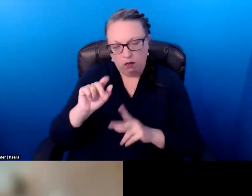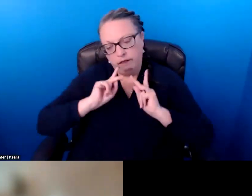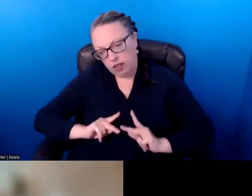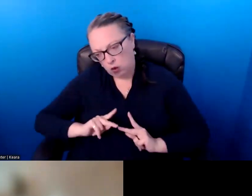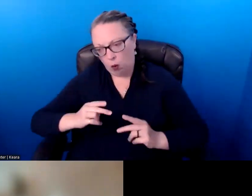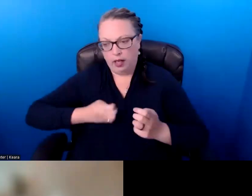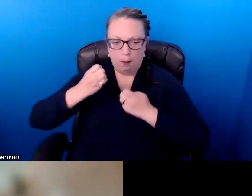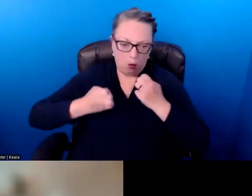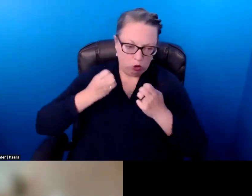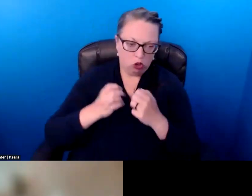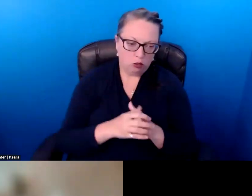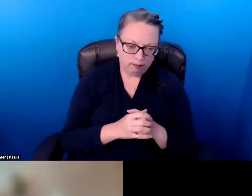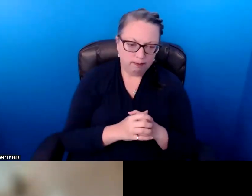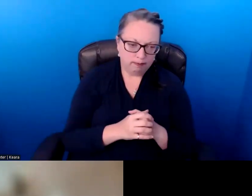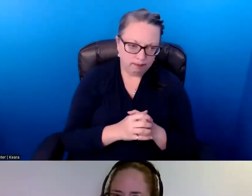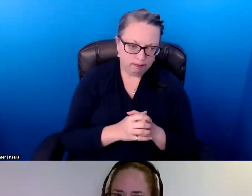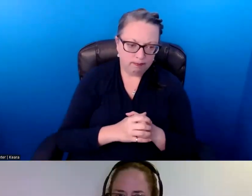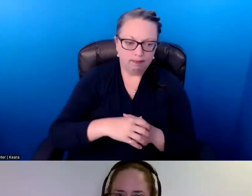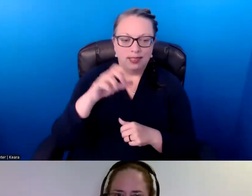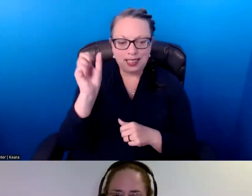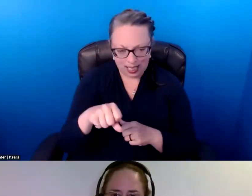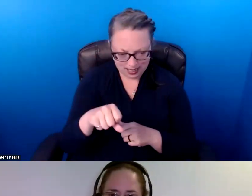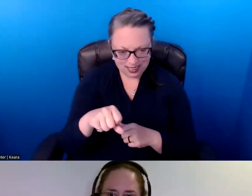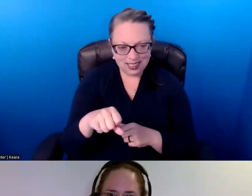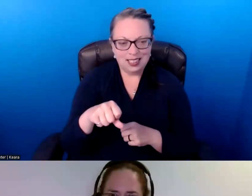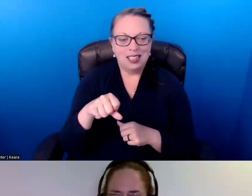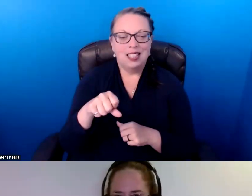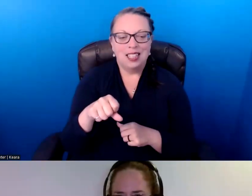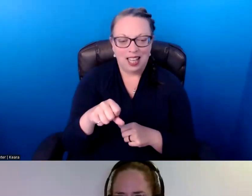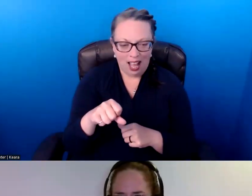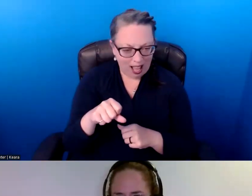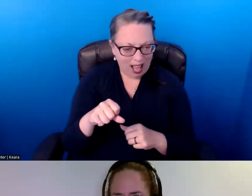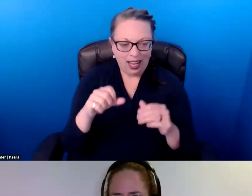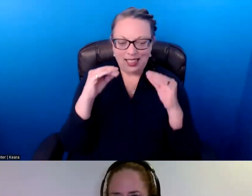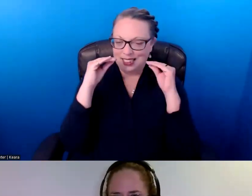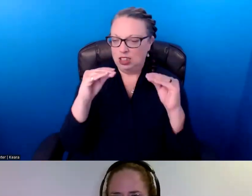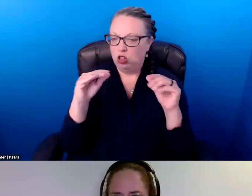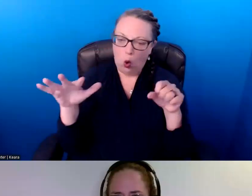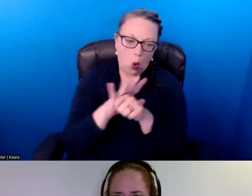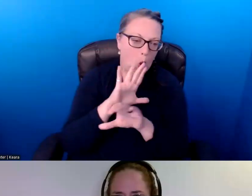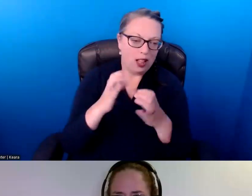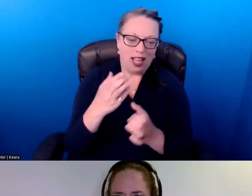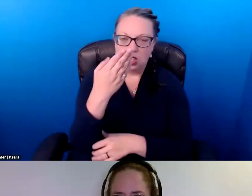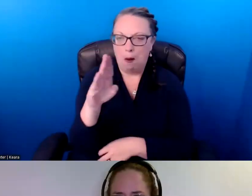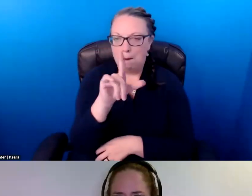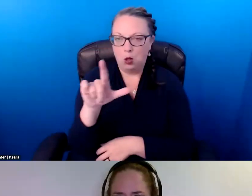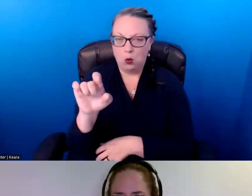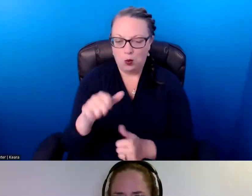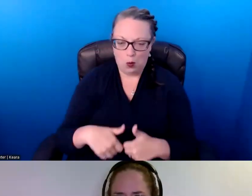emotional. Yes, blue zones. I teach a whole class on blue zones. So blue zones